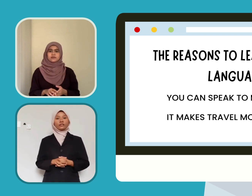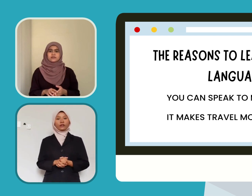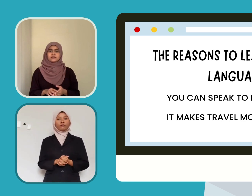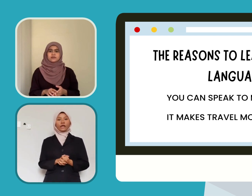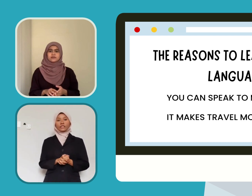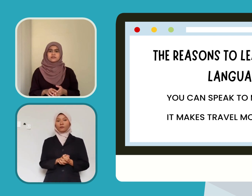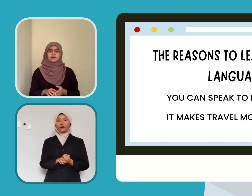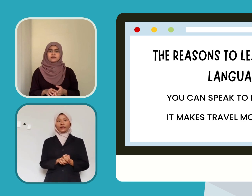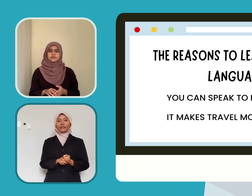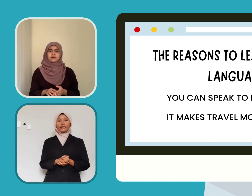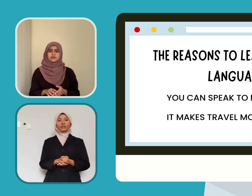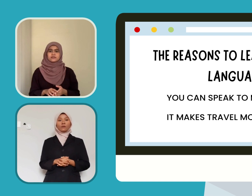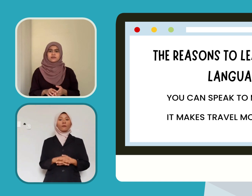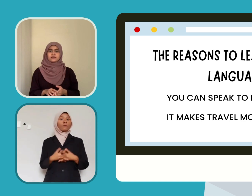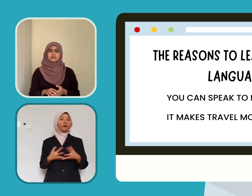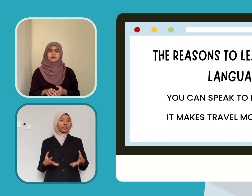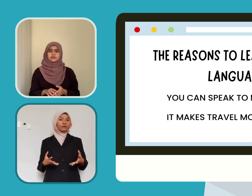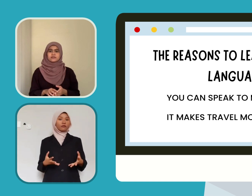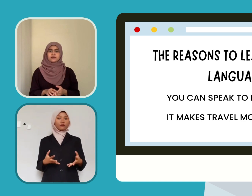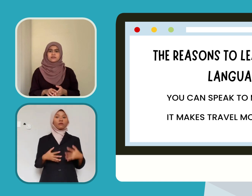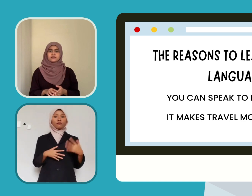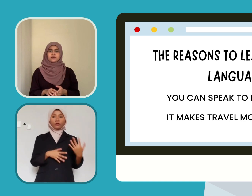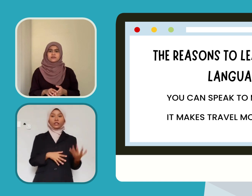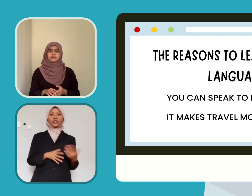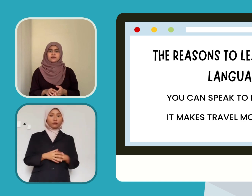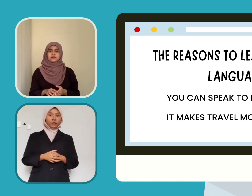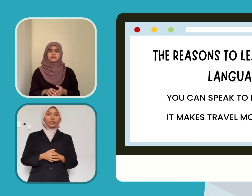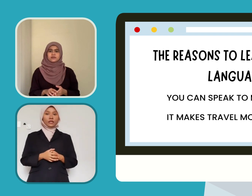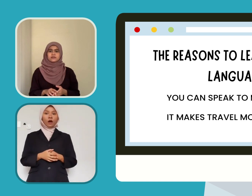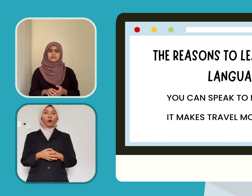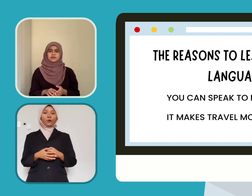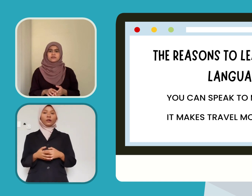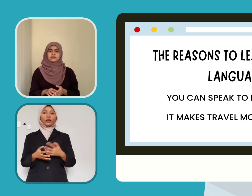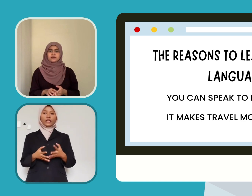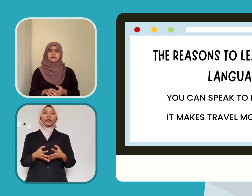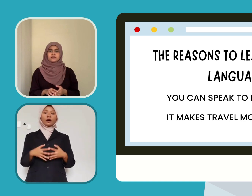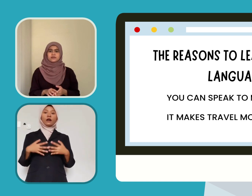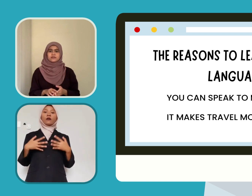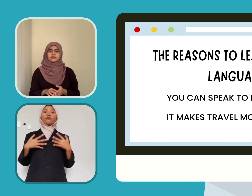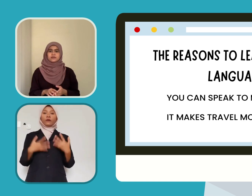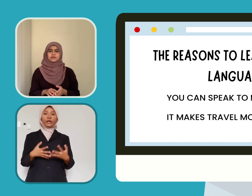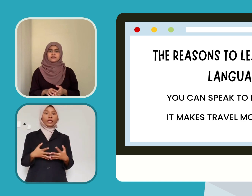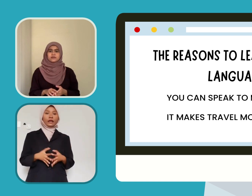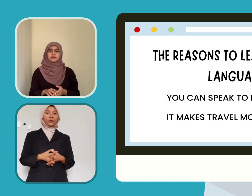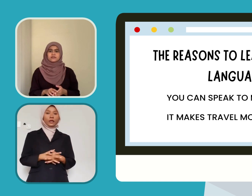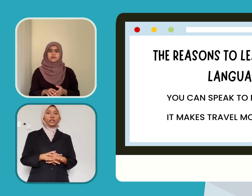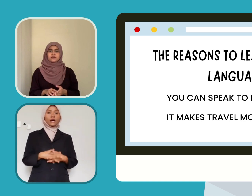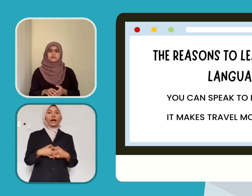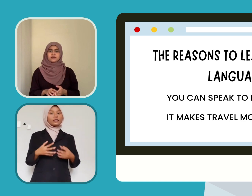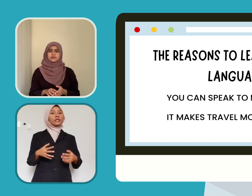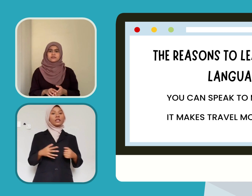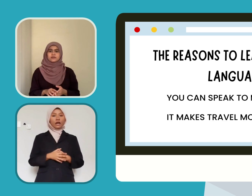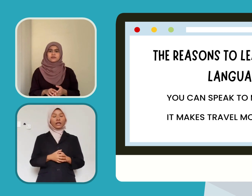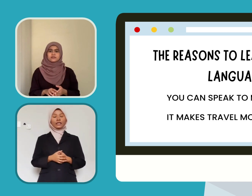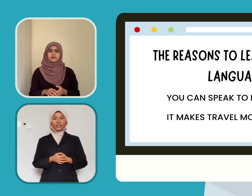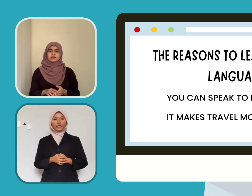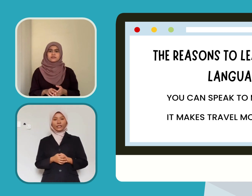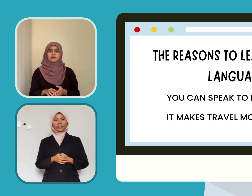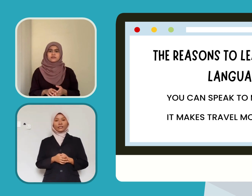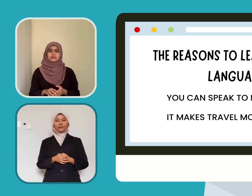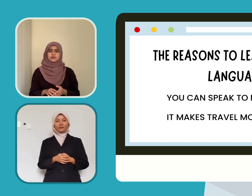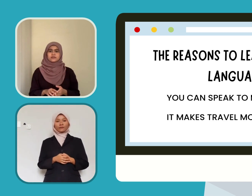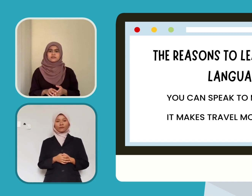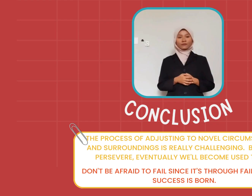more rewarding travel experience is made possible for children who learn a foreign language as a